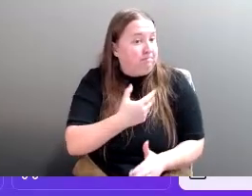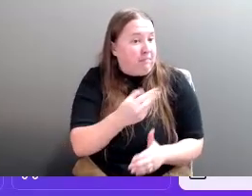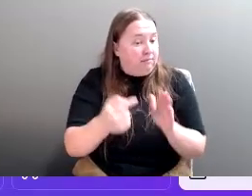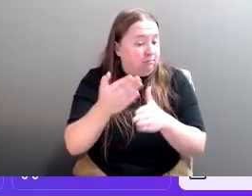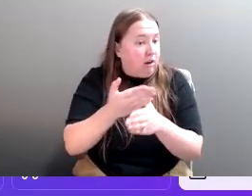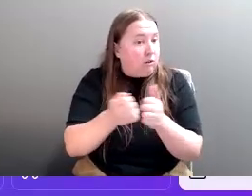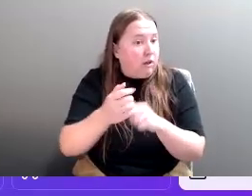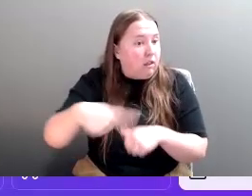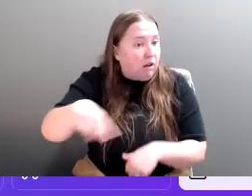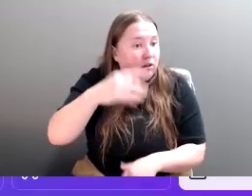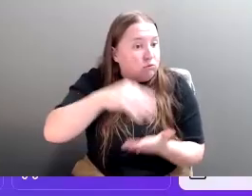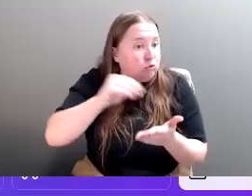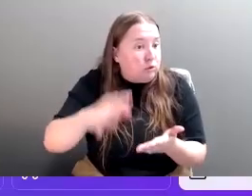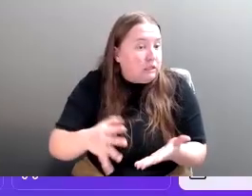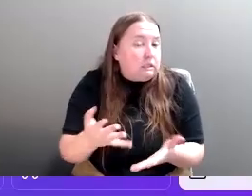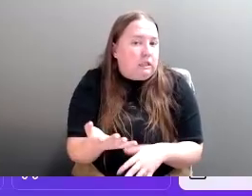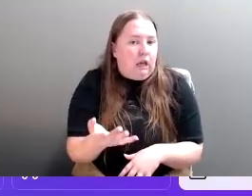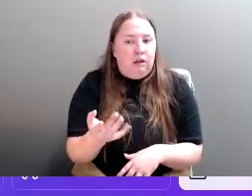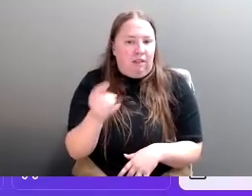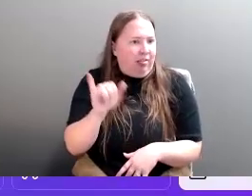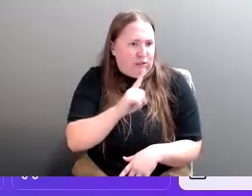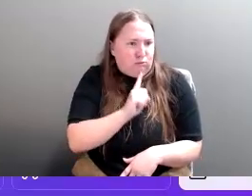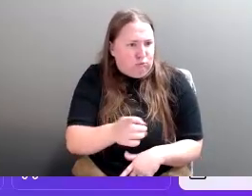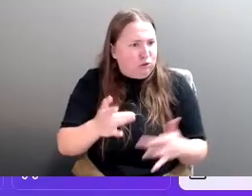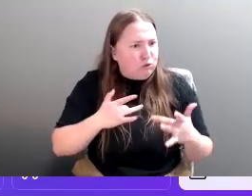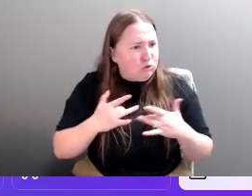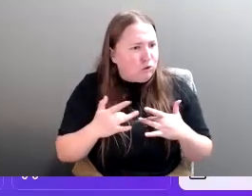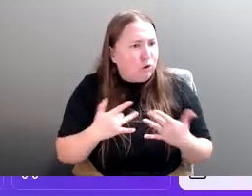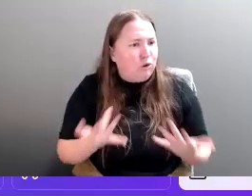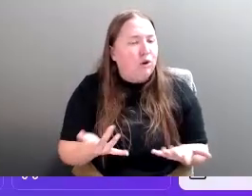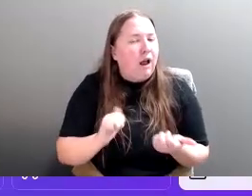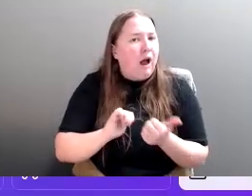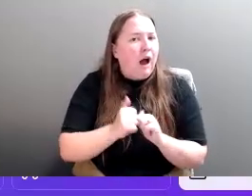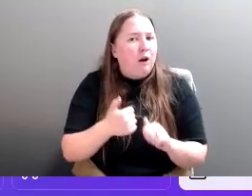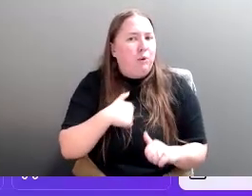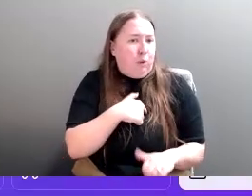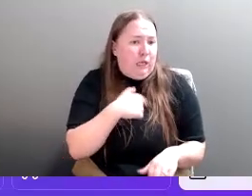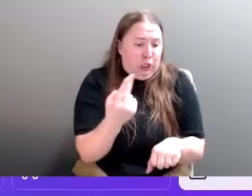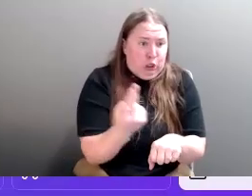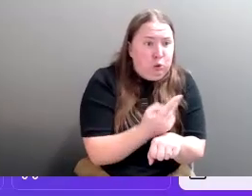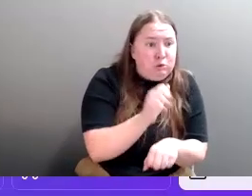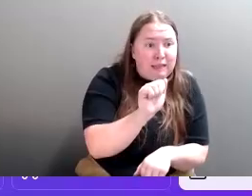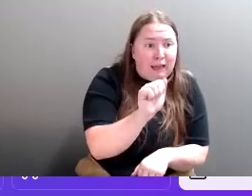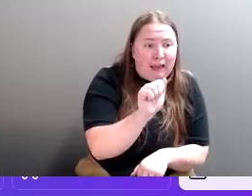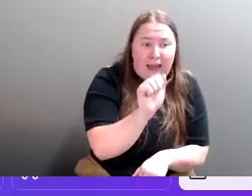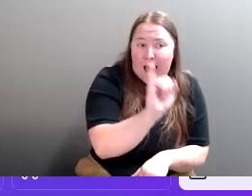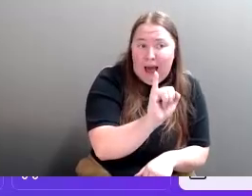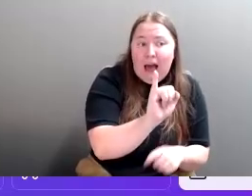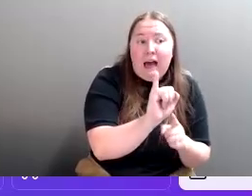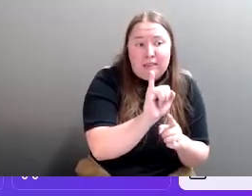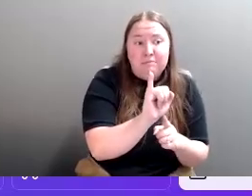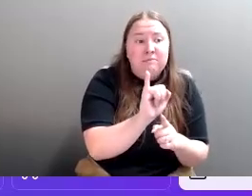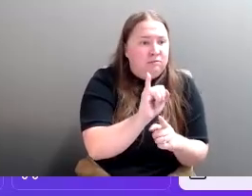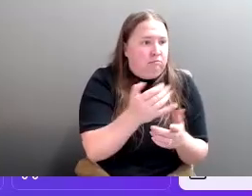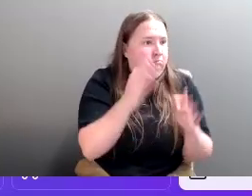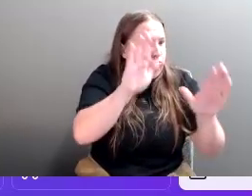voiced earlier, I heard in the chat, that's a real concern. It's like, how do we both use AI to its